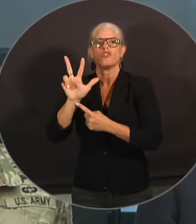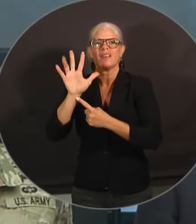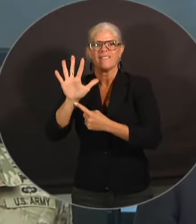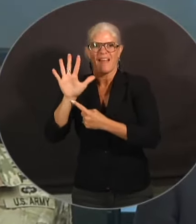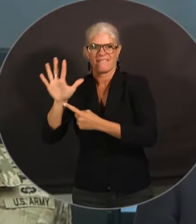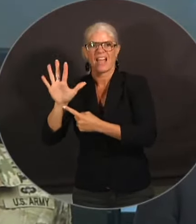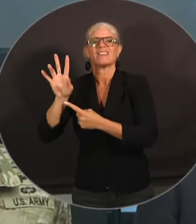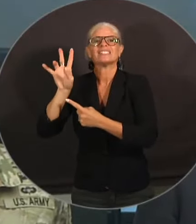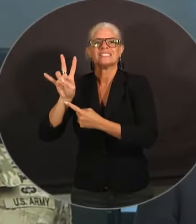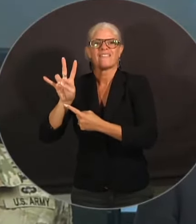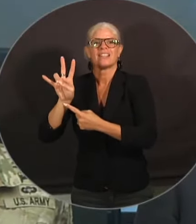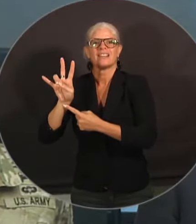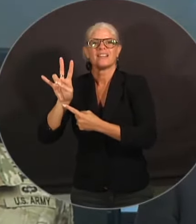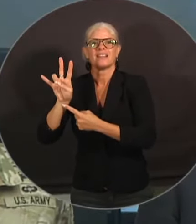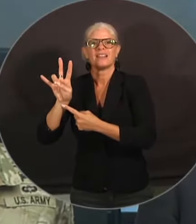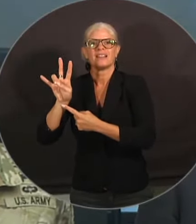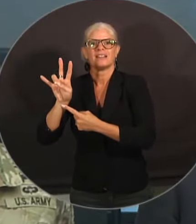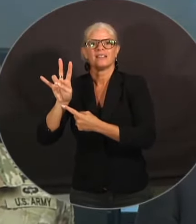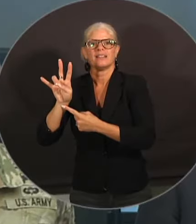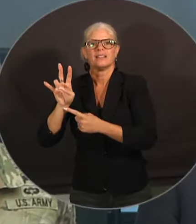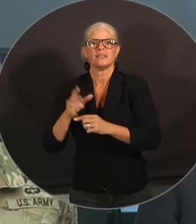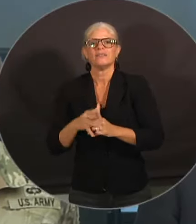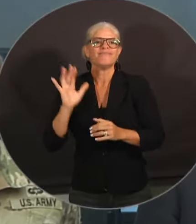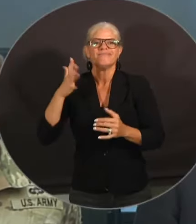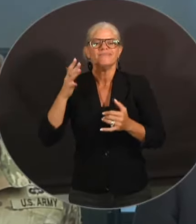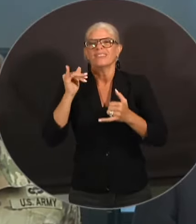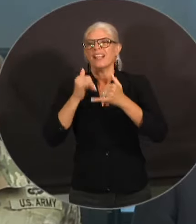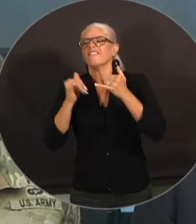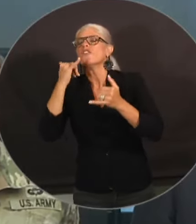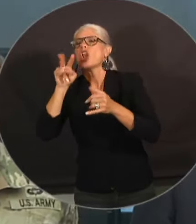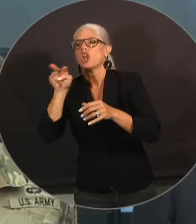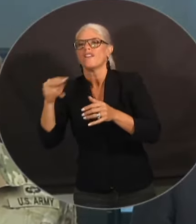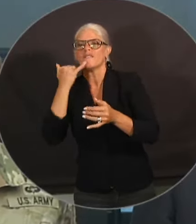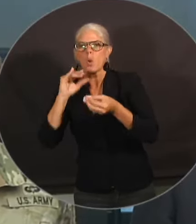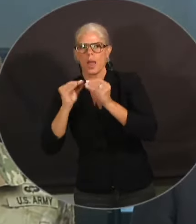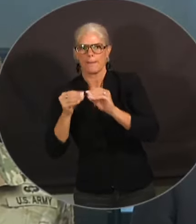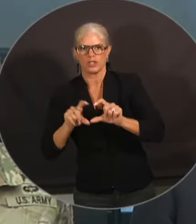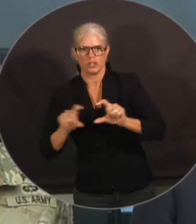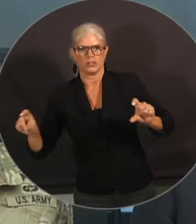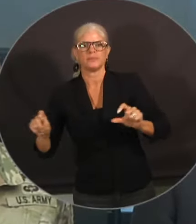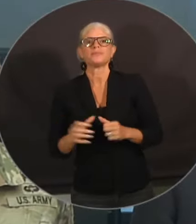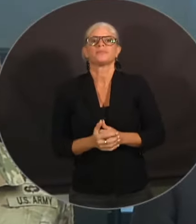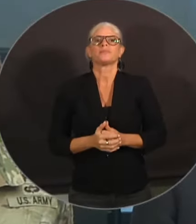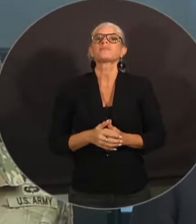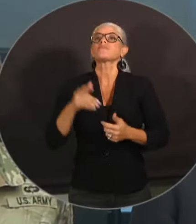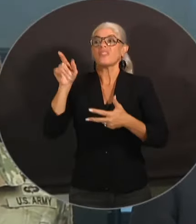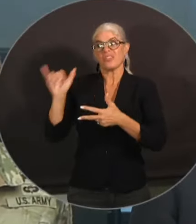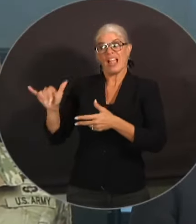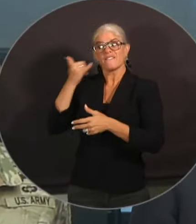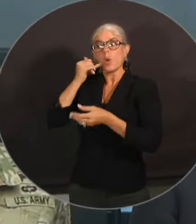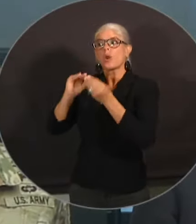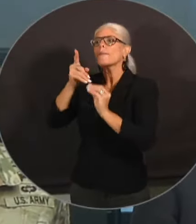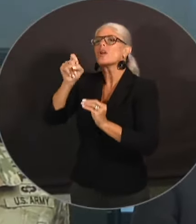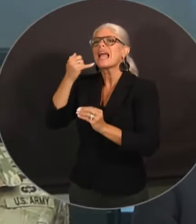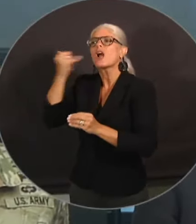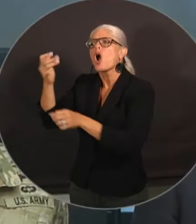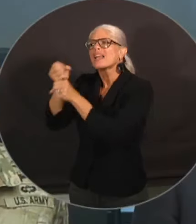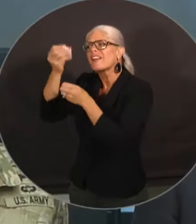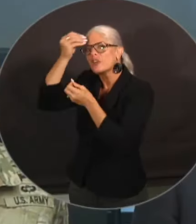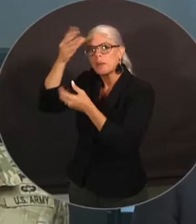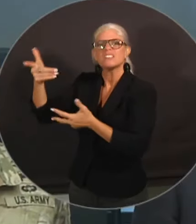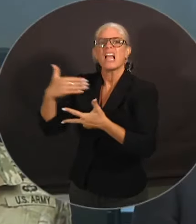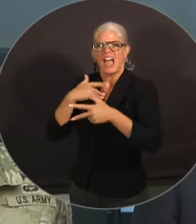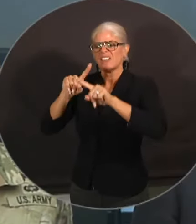1-800-342-3557. We have individuals there for English, Spanish, and Haitian Creole speaking. And then also be sure to follow us